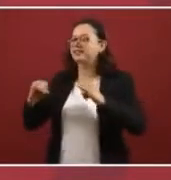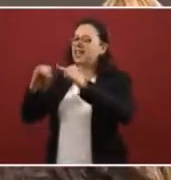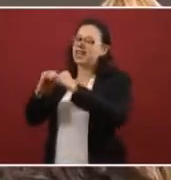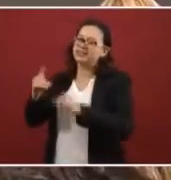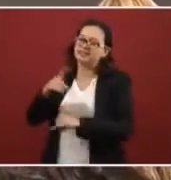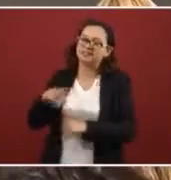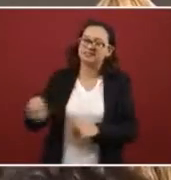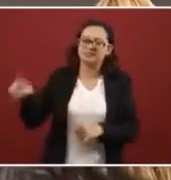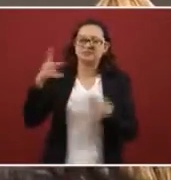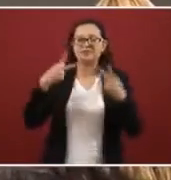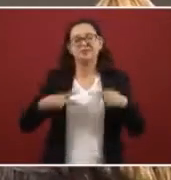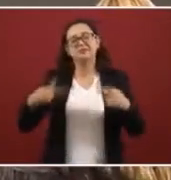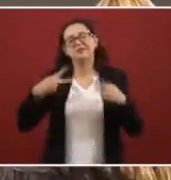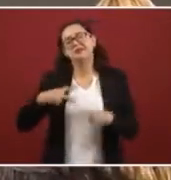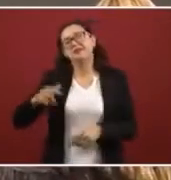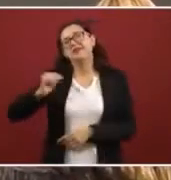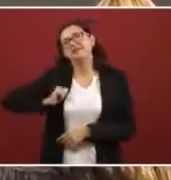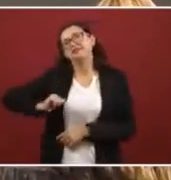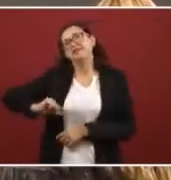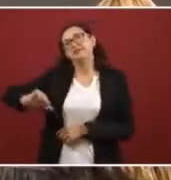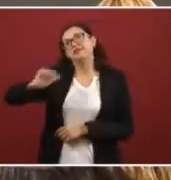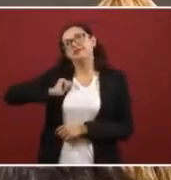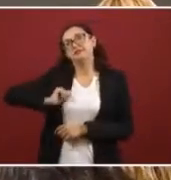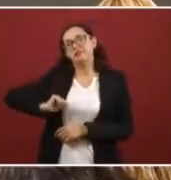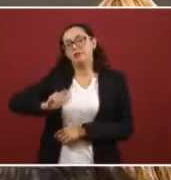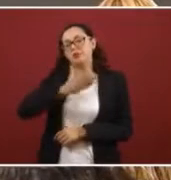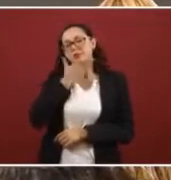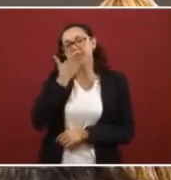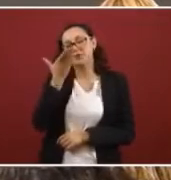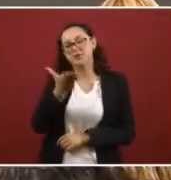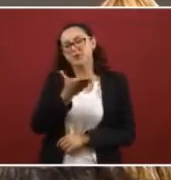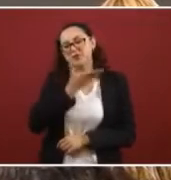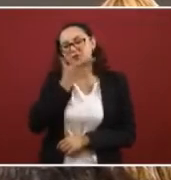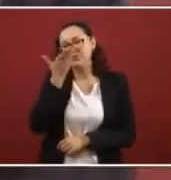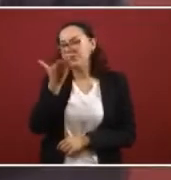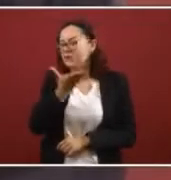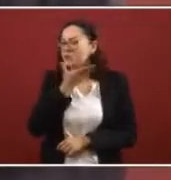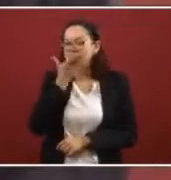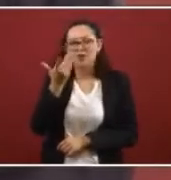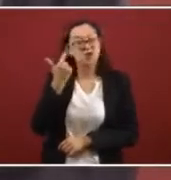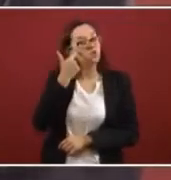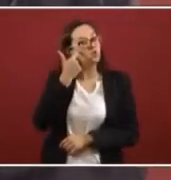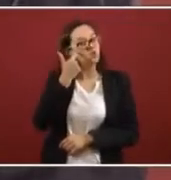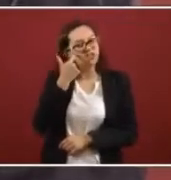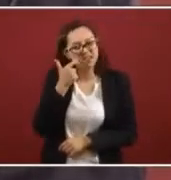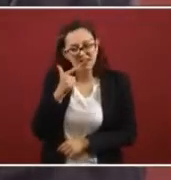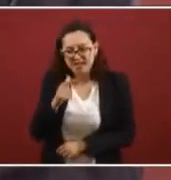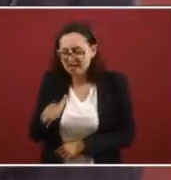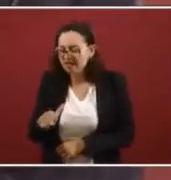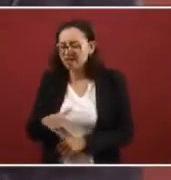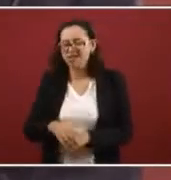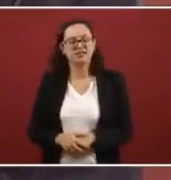there from times before, este, que no comparten, that don't share